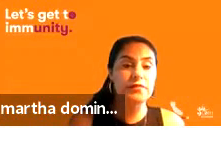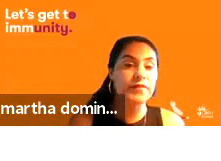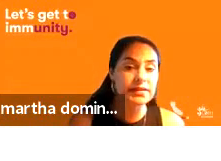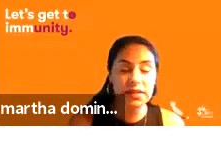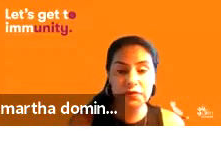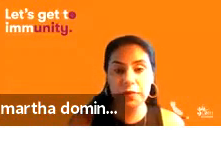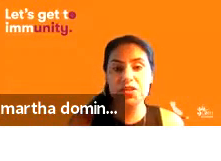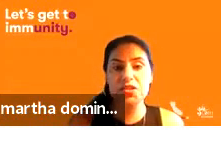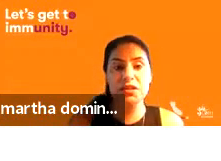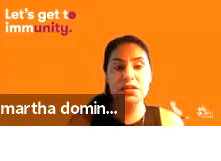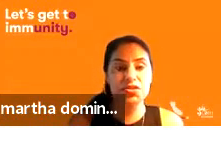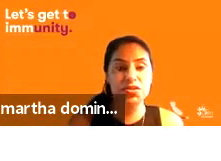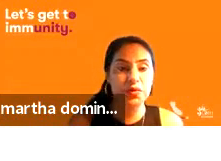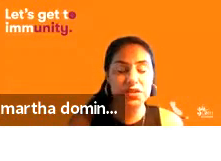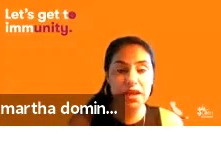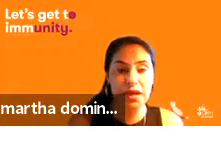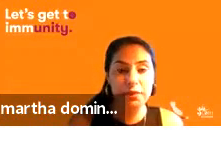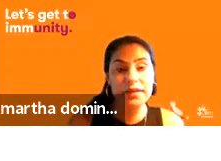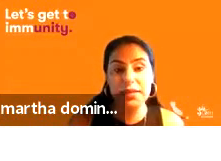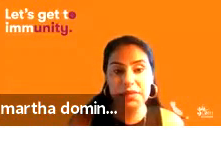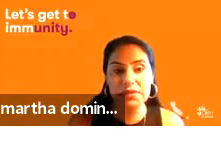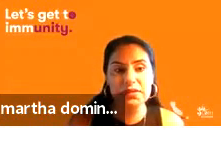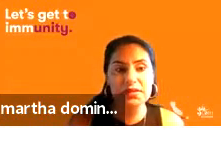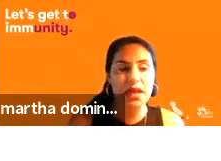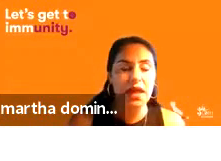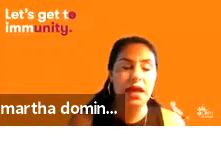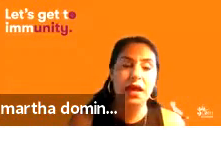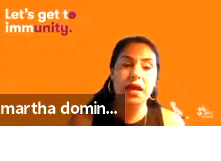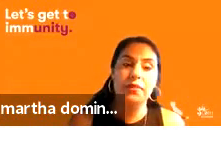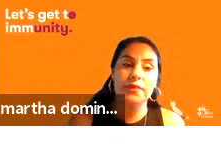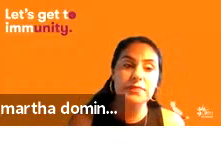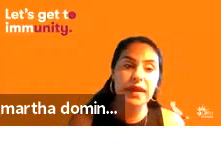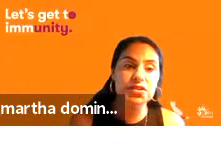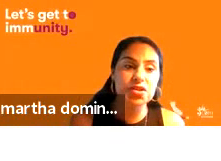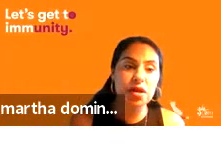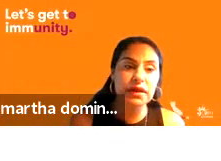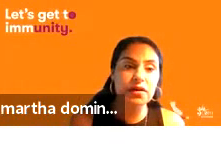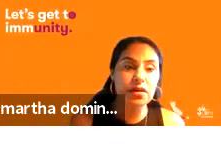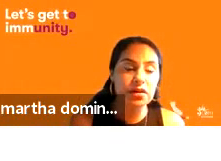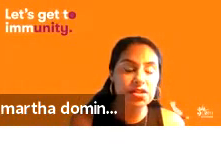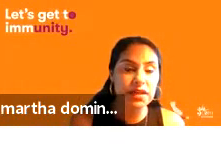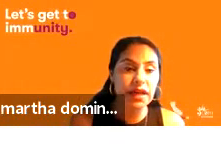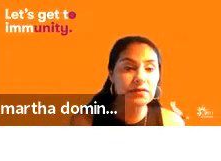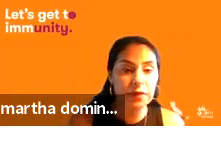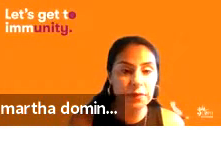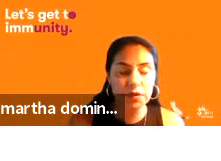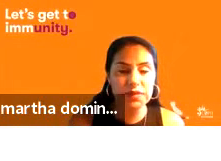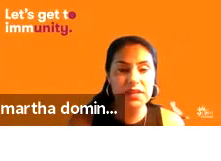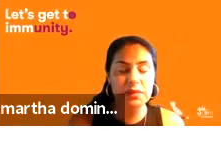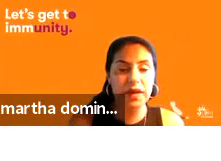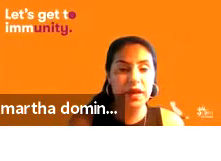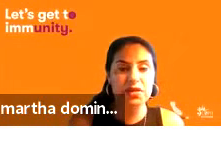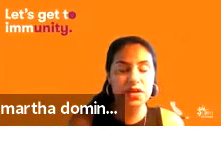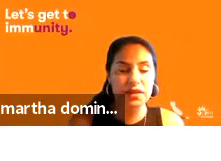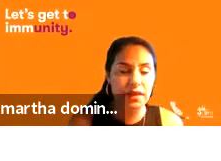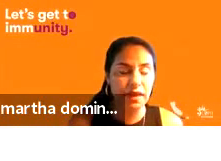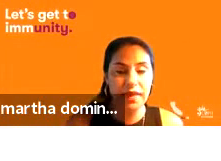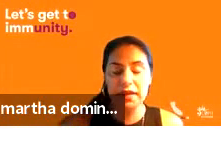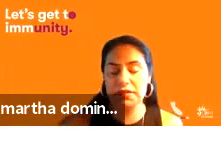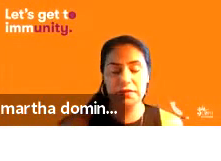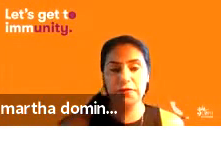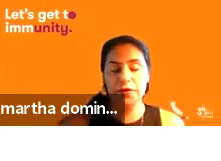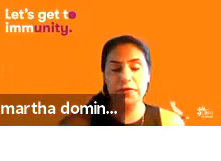overall vaccine information to reach acceptance. Spanish dominant are largely unfamiliar with CDPH,